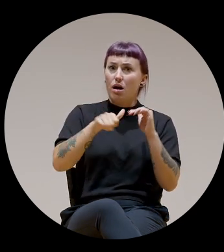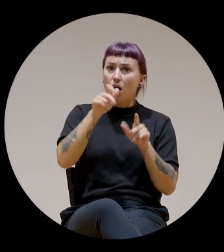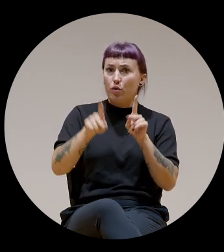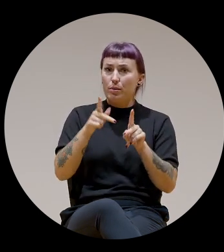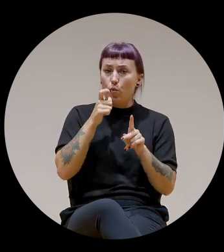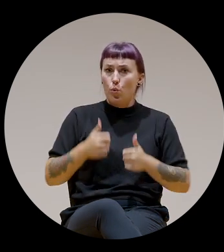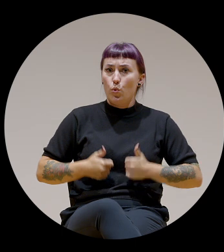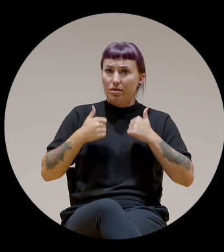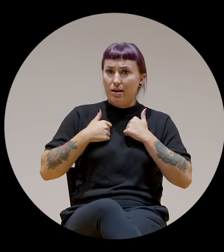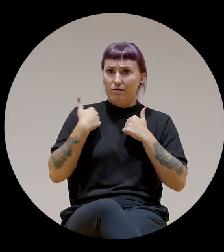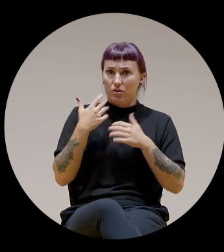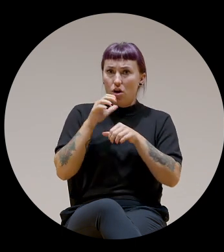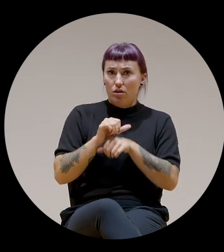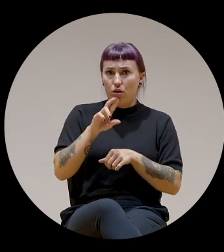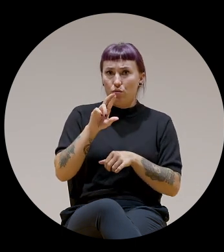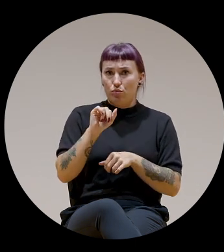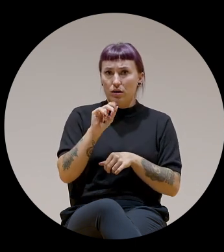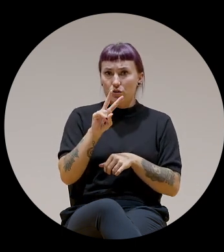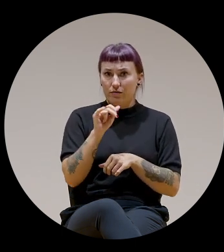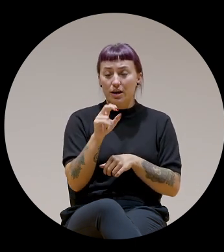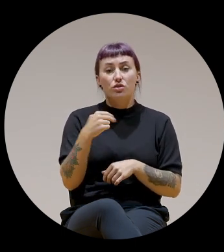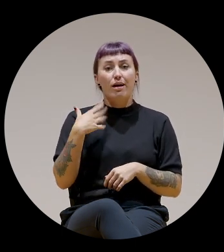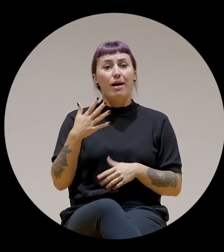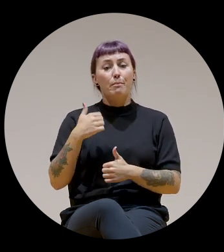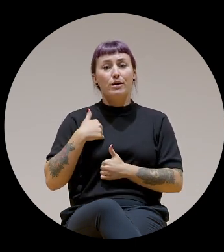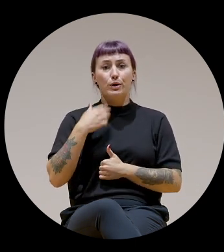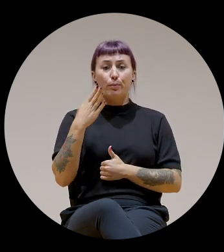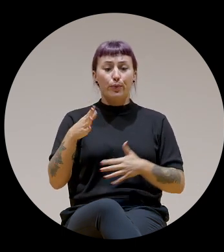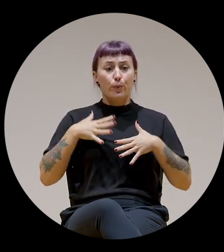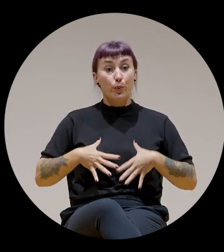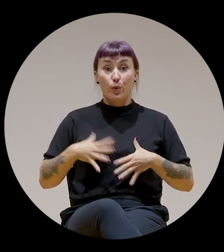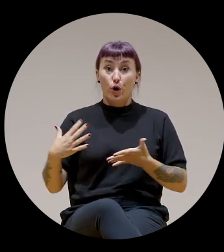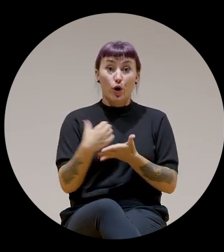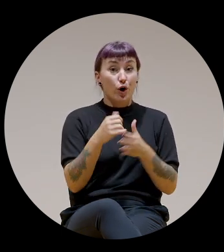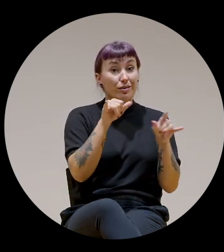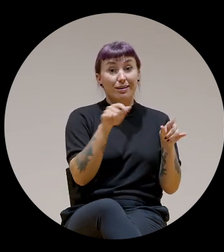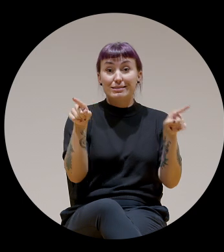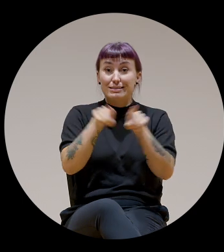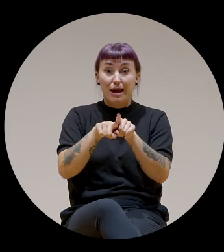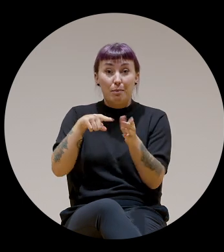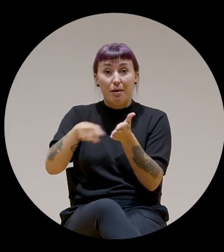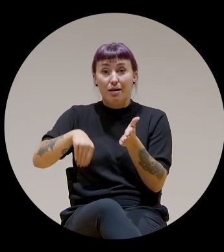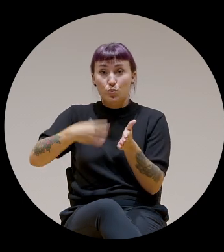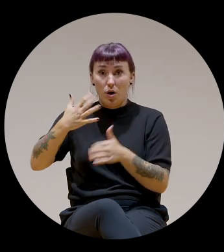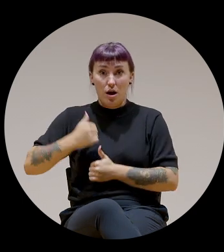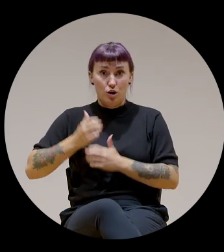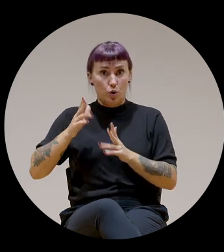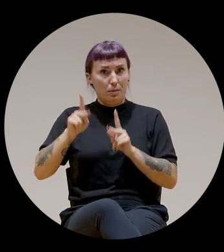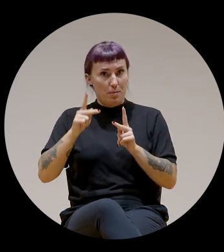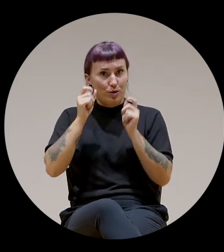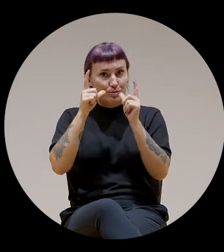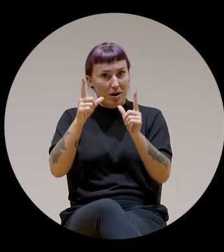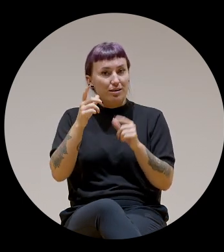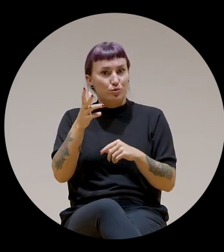people on the reservation. They wore military blue. They earned the same pay as white soldiers, which is something people are